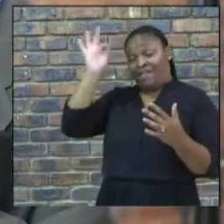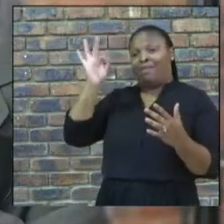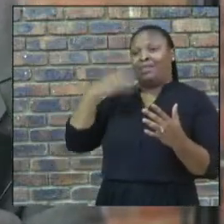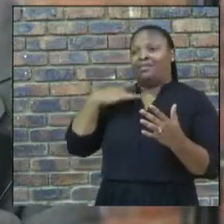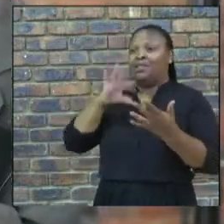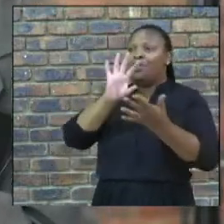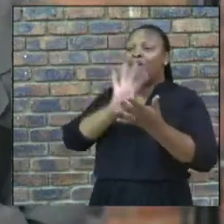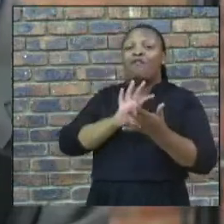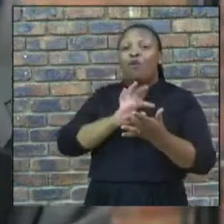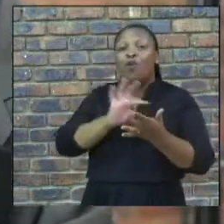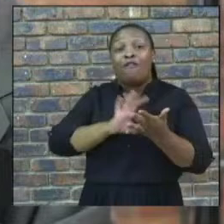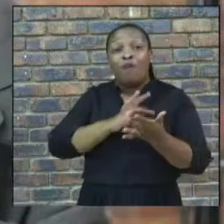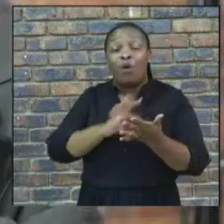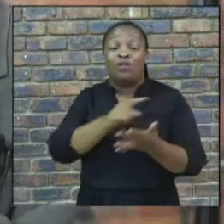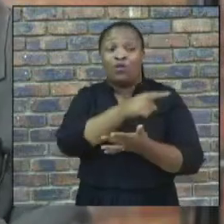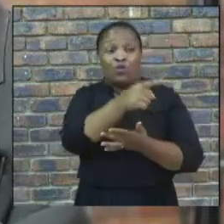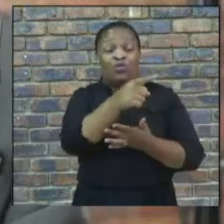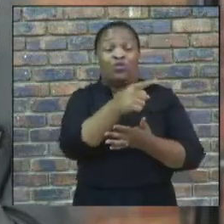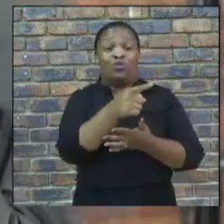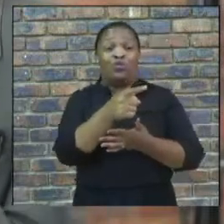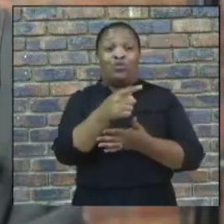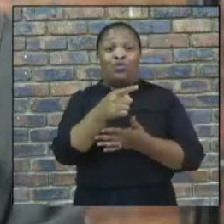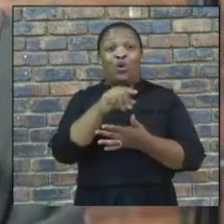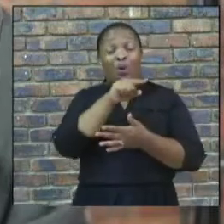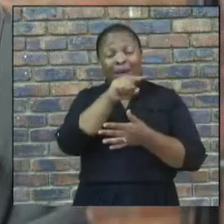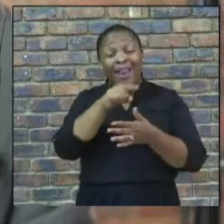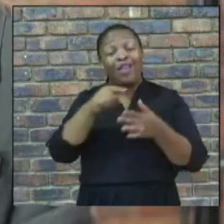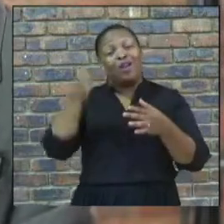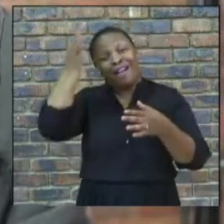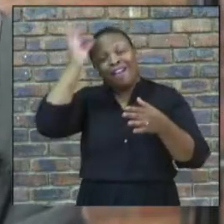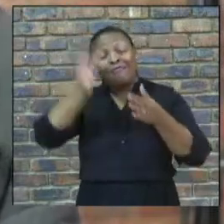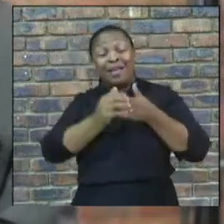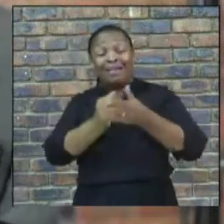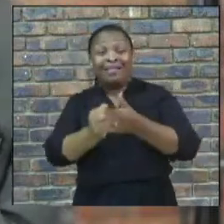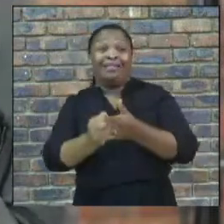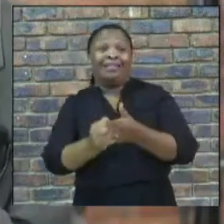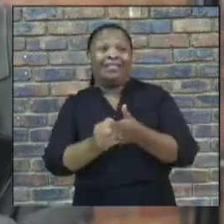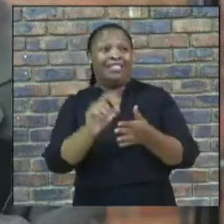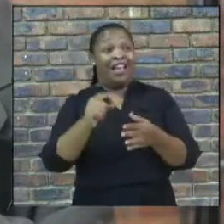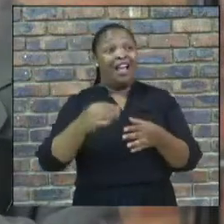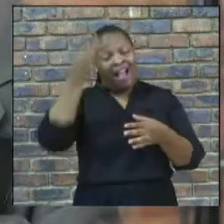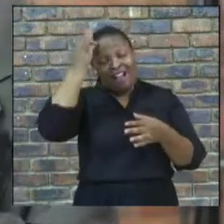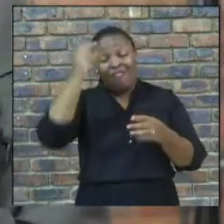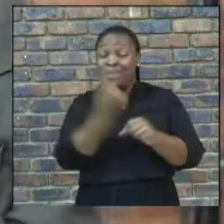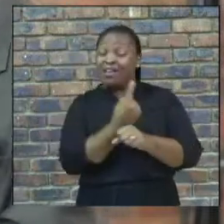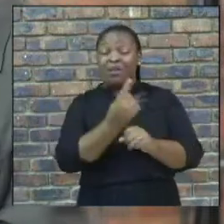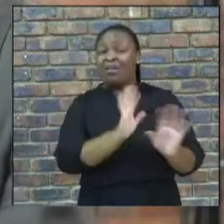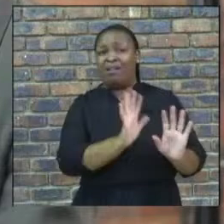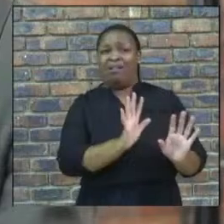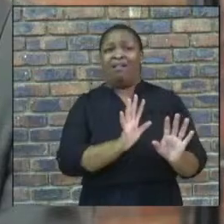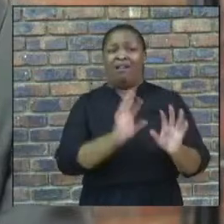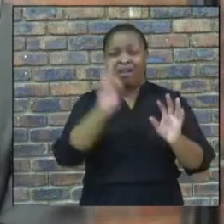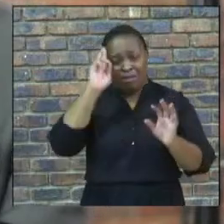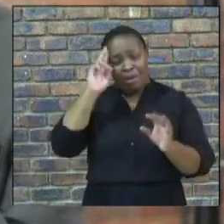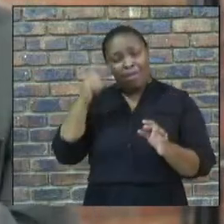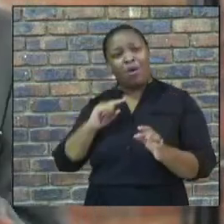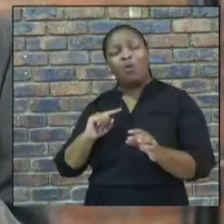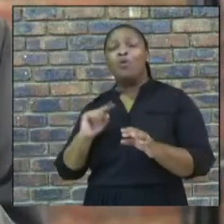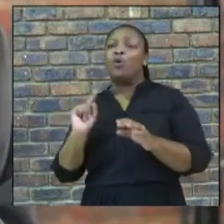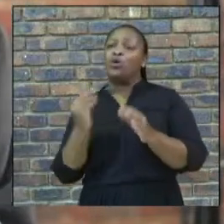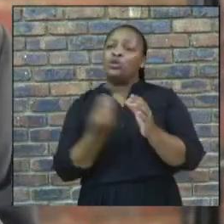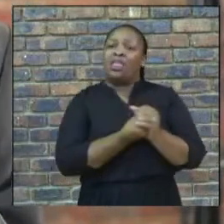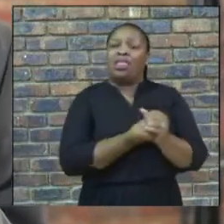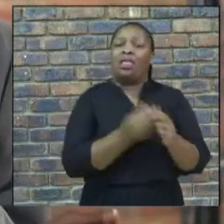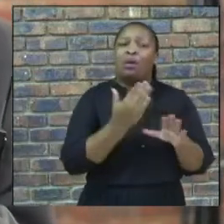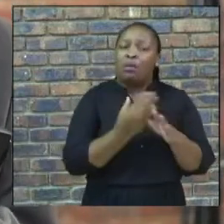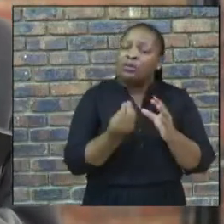government officials. You are government leaders. You are not government alone. For the fact that in the